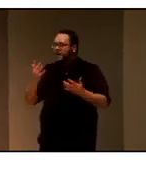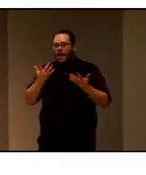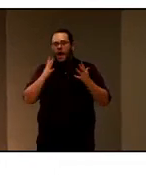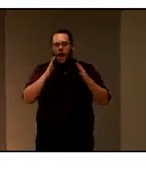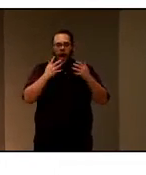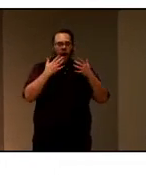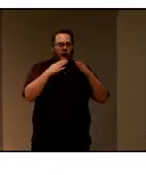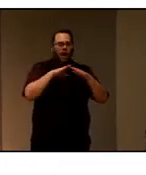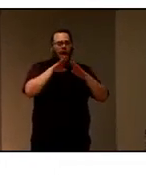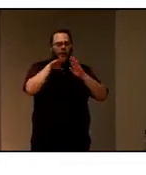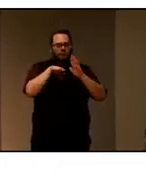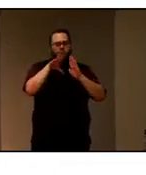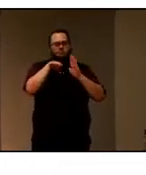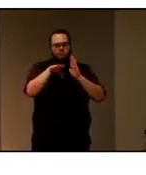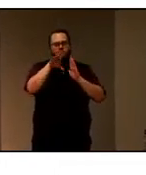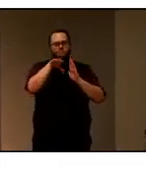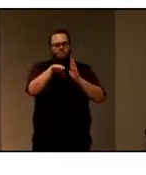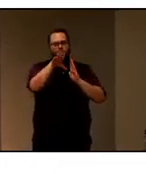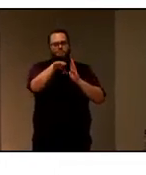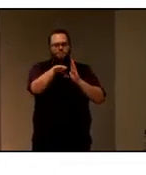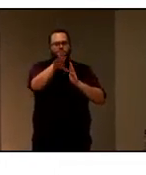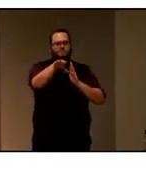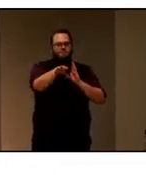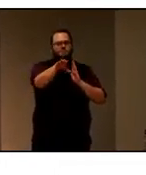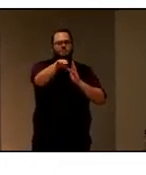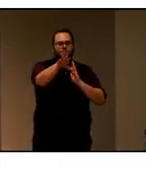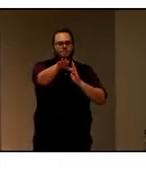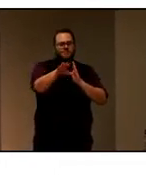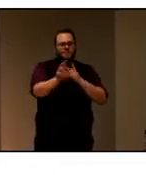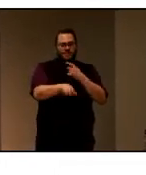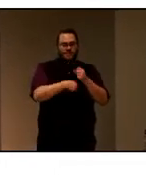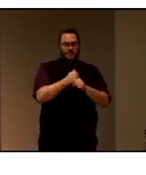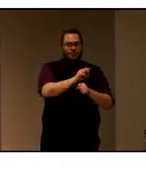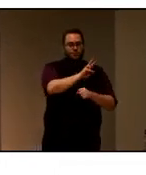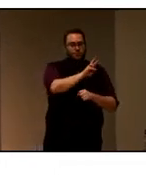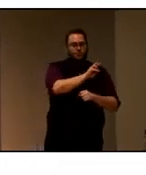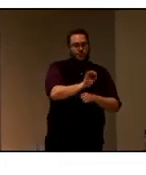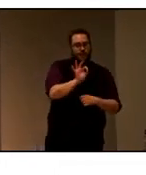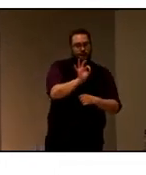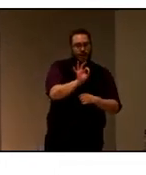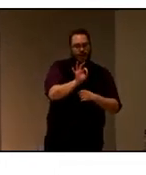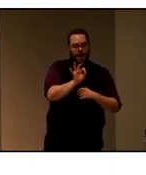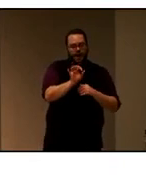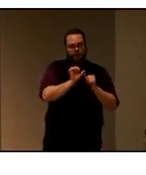meandering baseline here over since